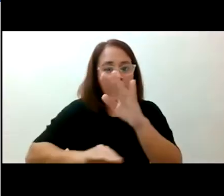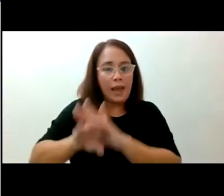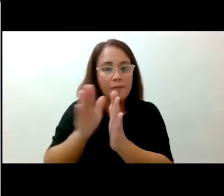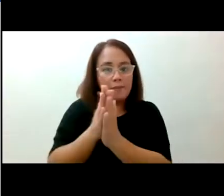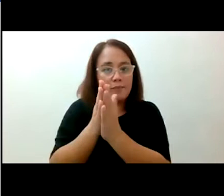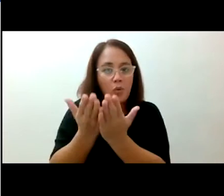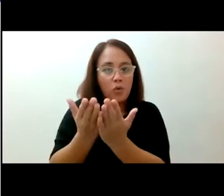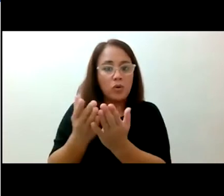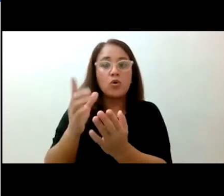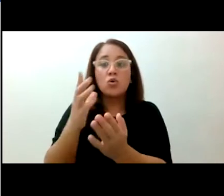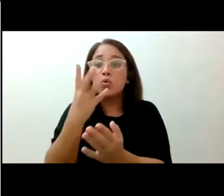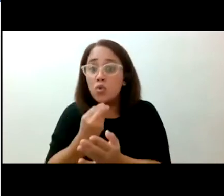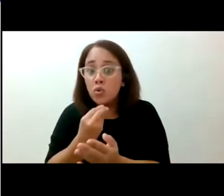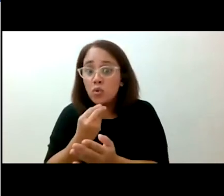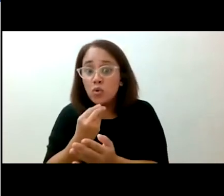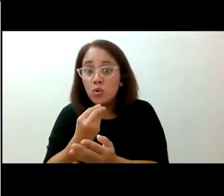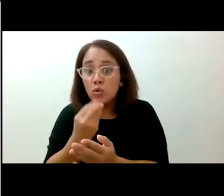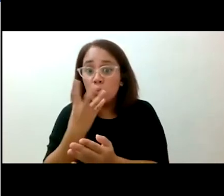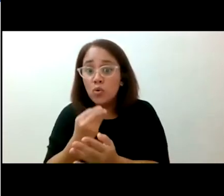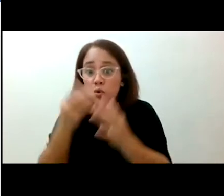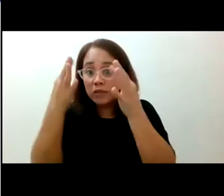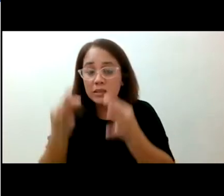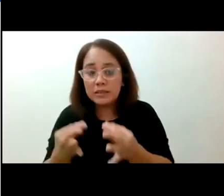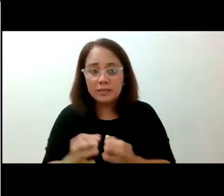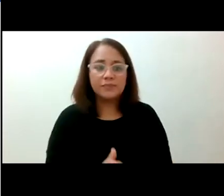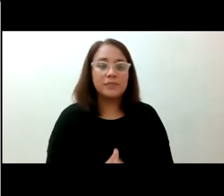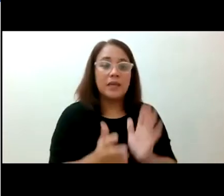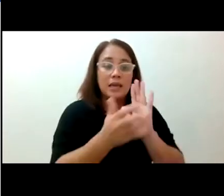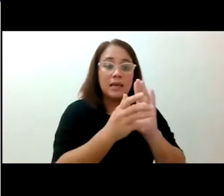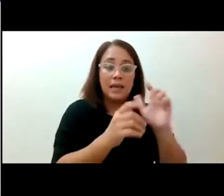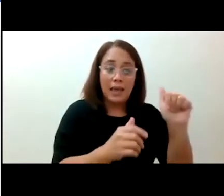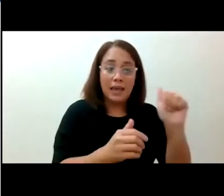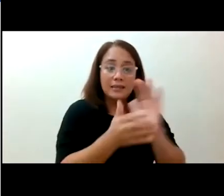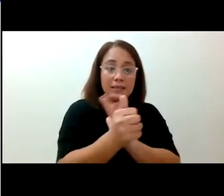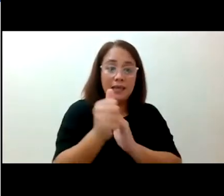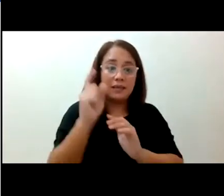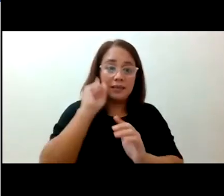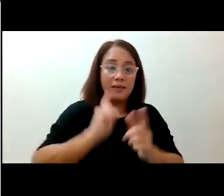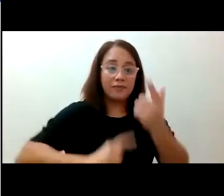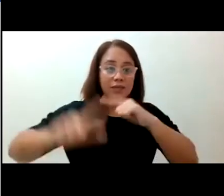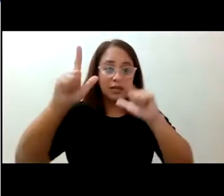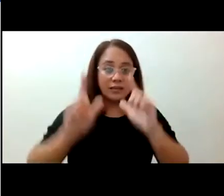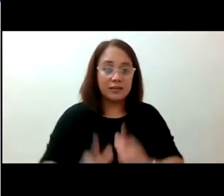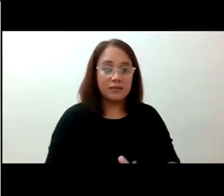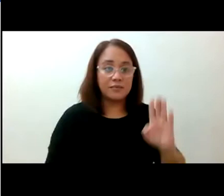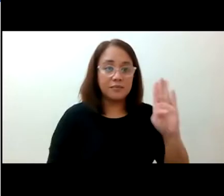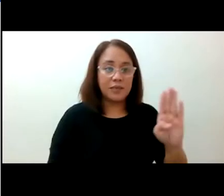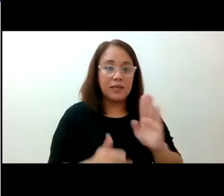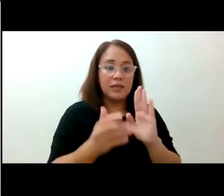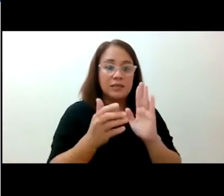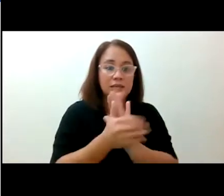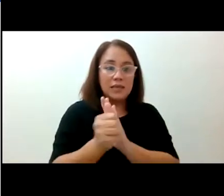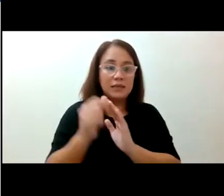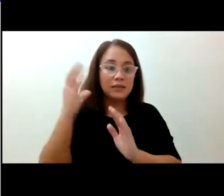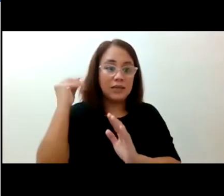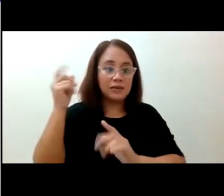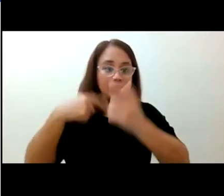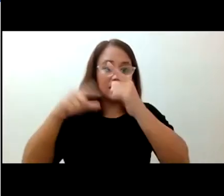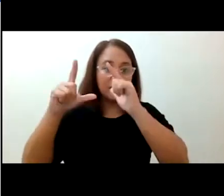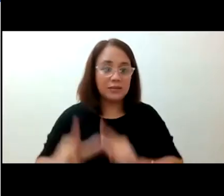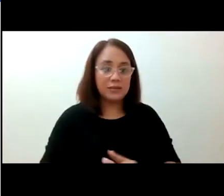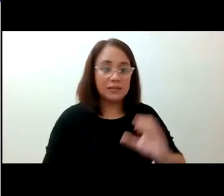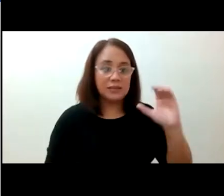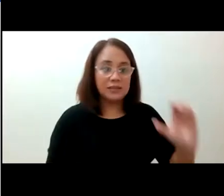made, A, by skilled deaf signers, B, by skilled hearing signers, C,